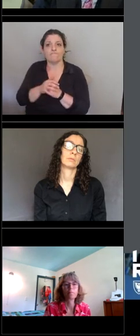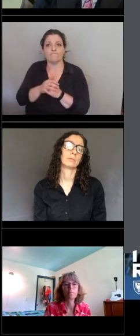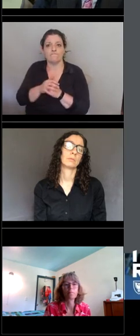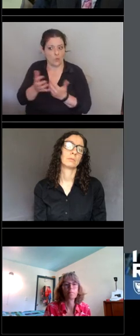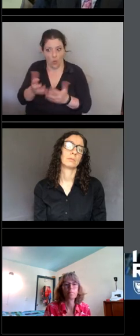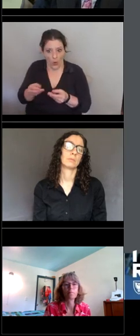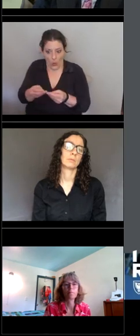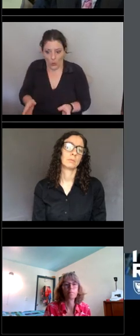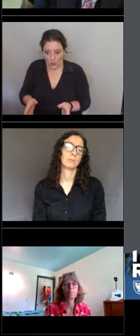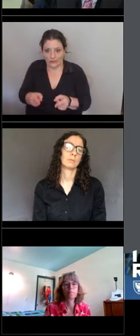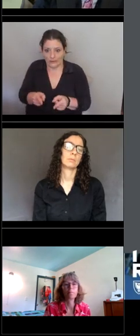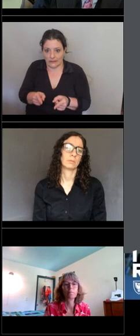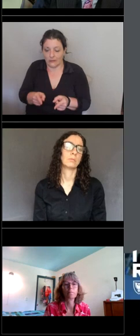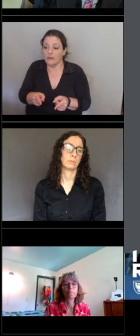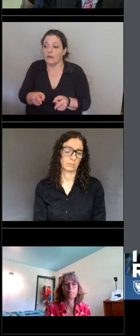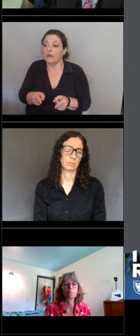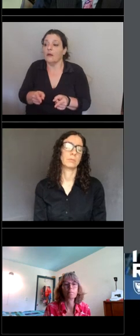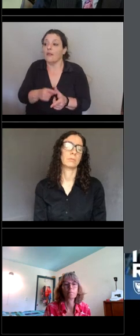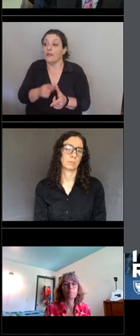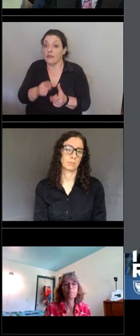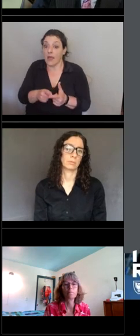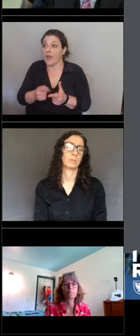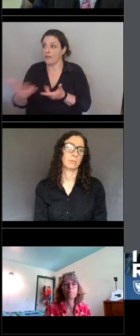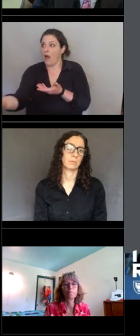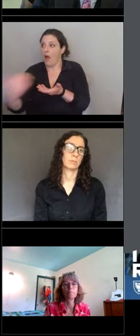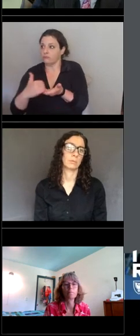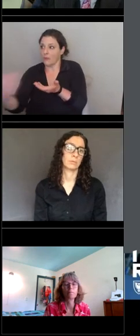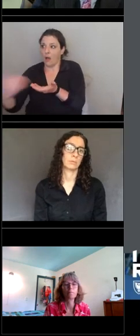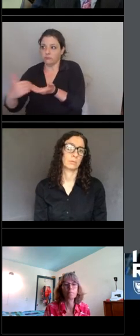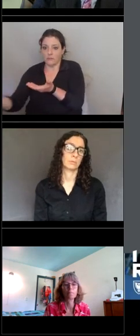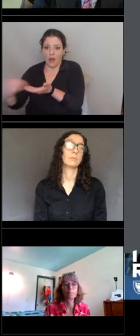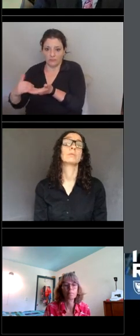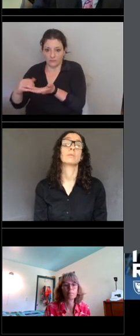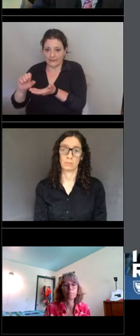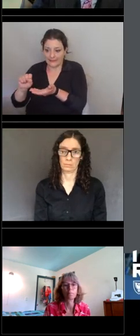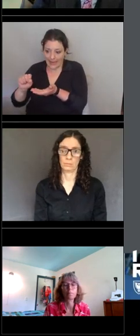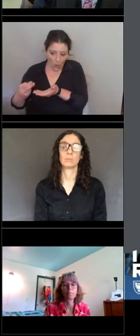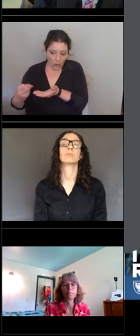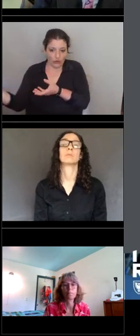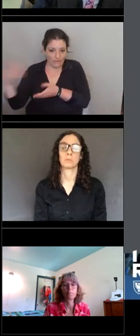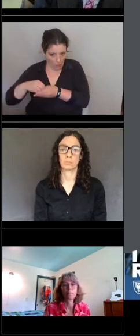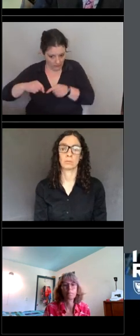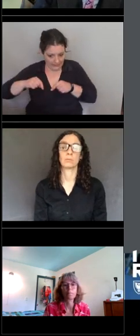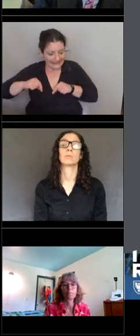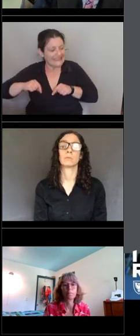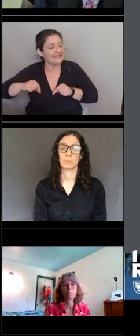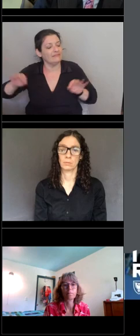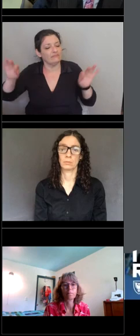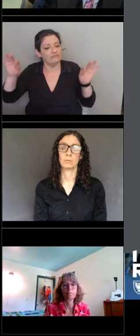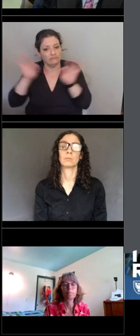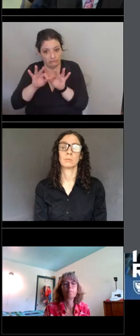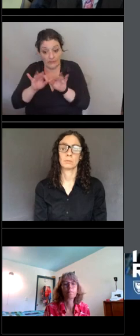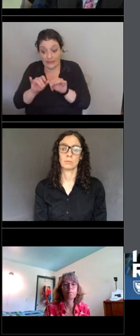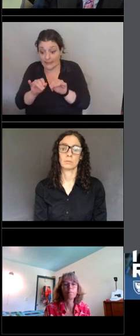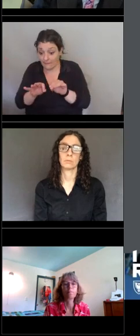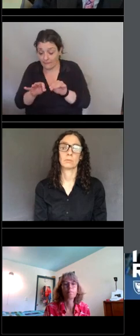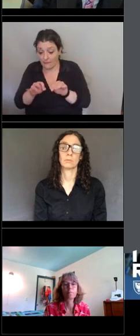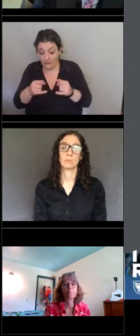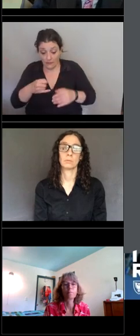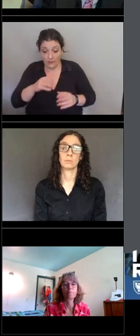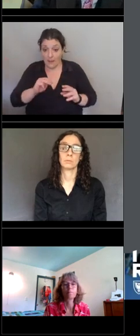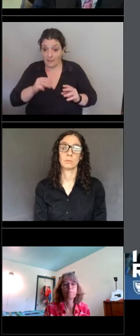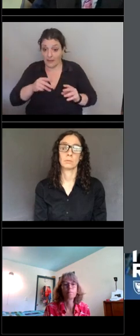those management plans if the surrounding areas were not areas that they could easily expand into. So there were some